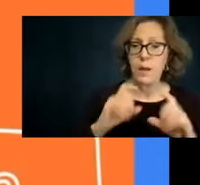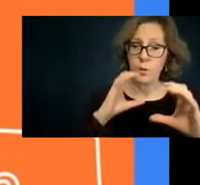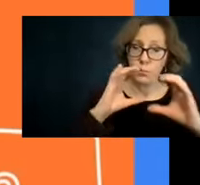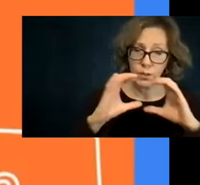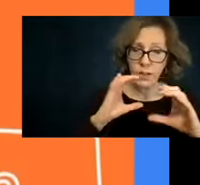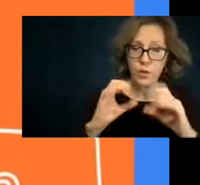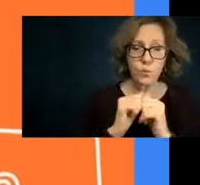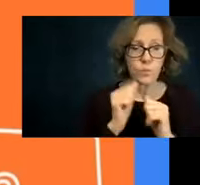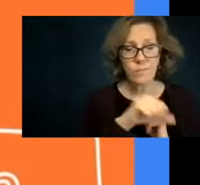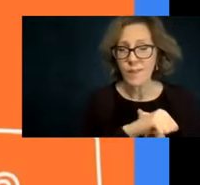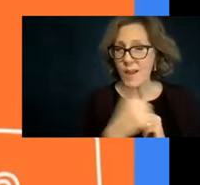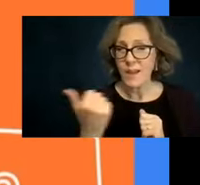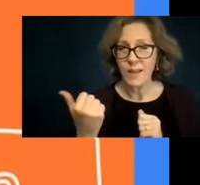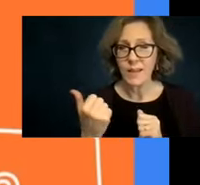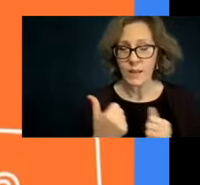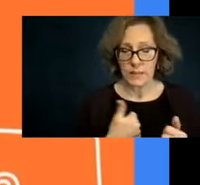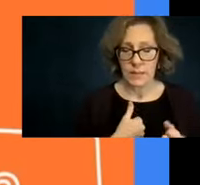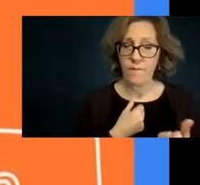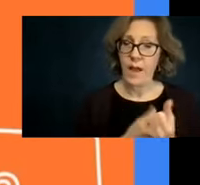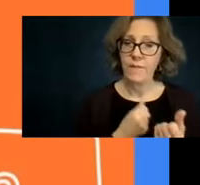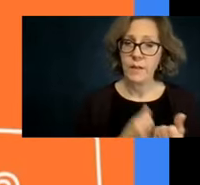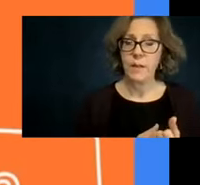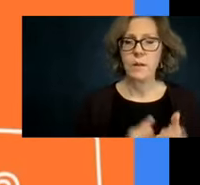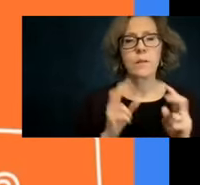any self-advocate, I find, is key.